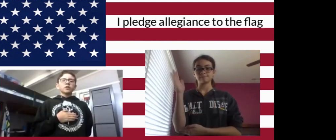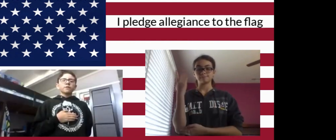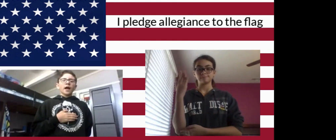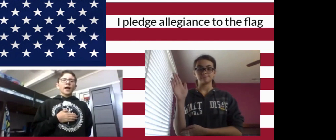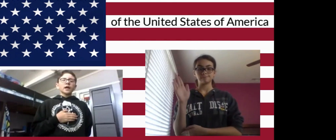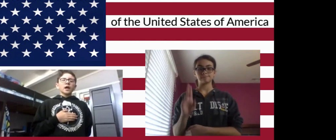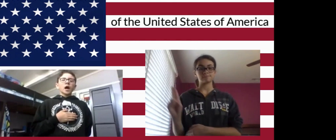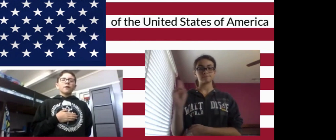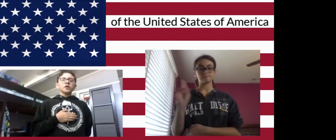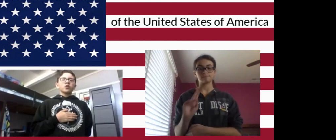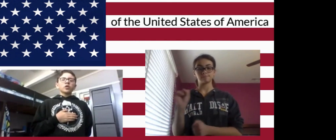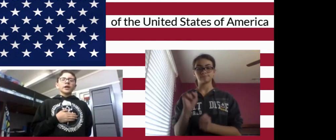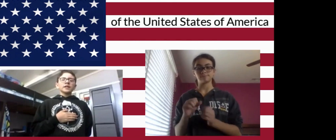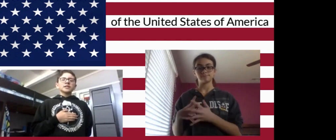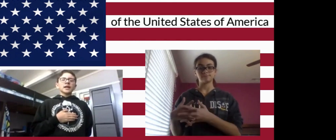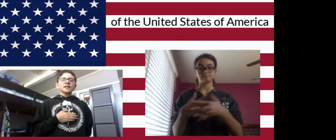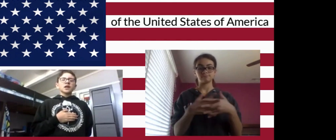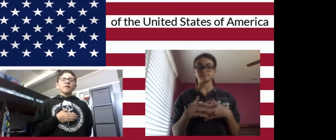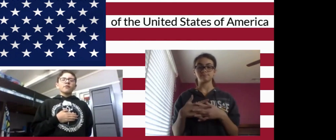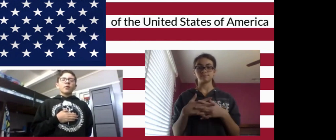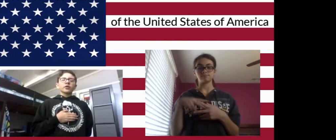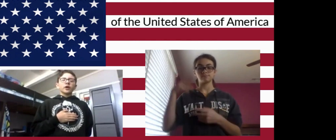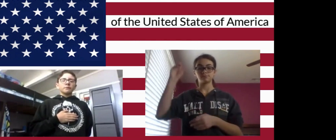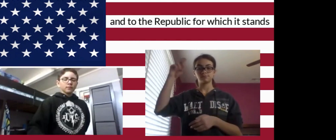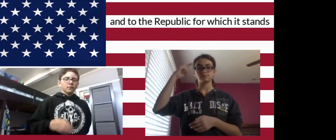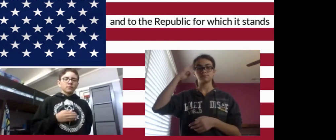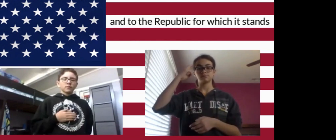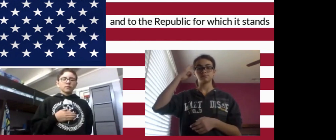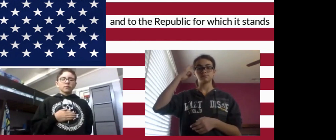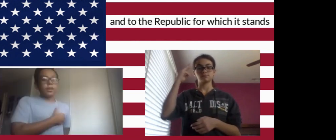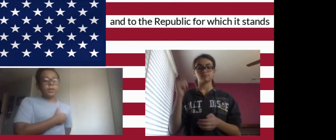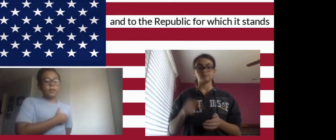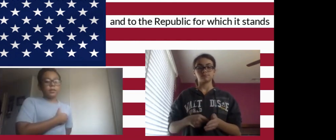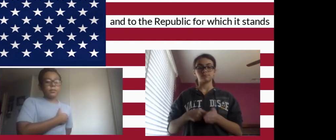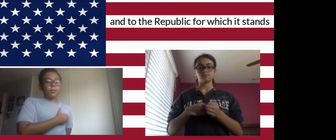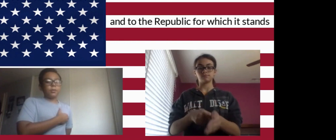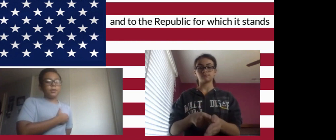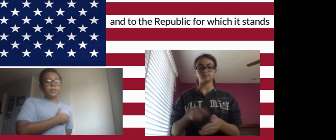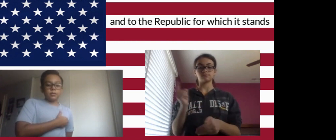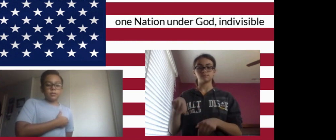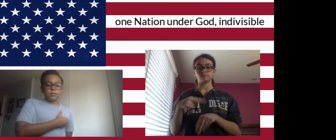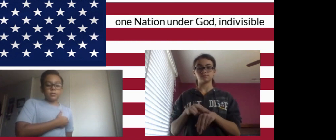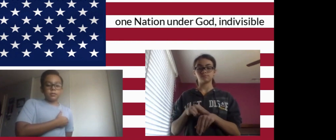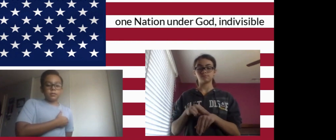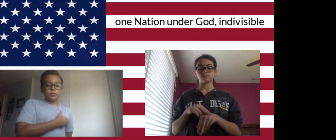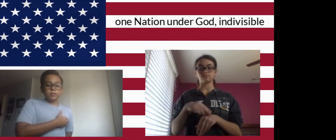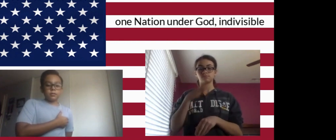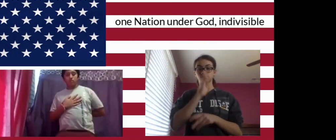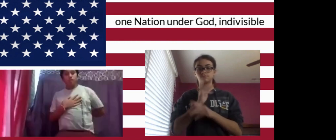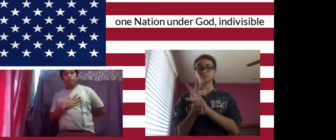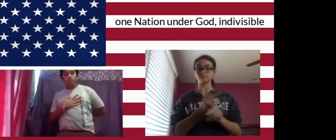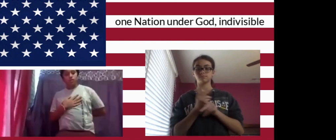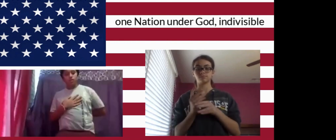the flag of the United States of America, to the republic for which it stands, one